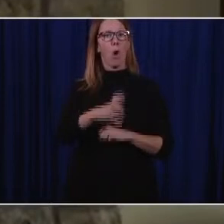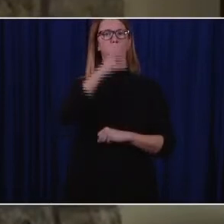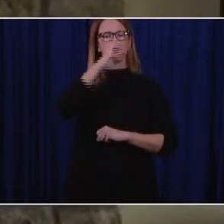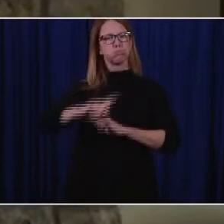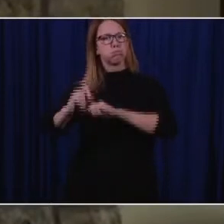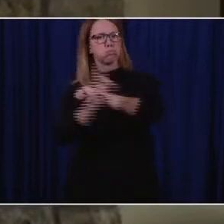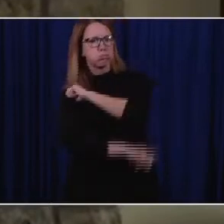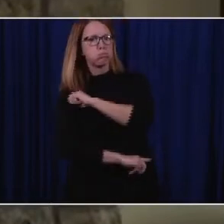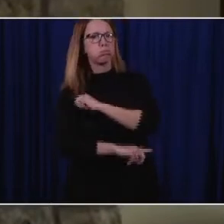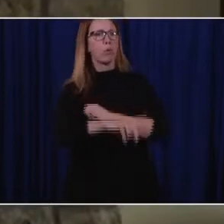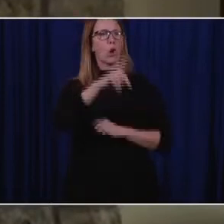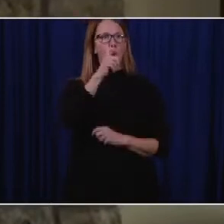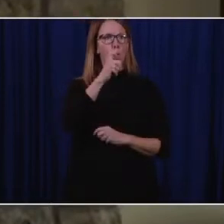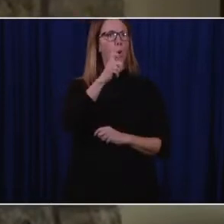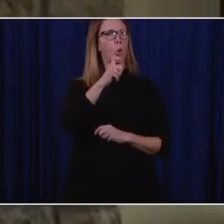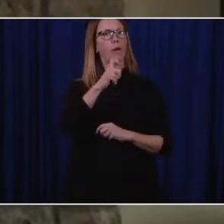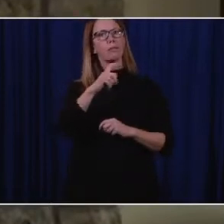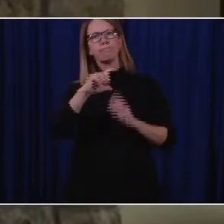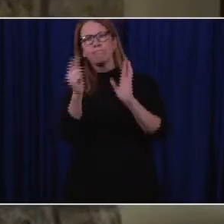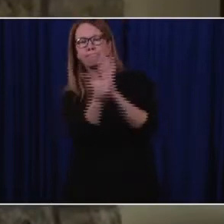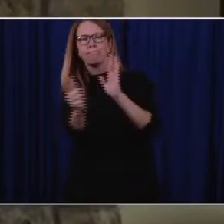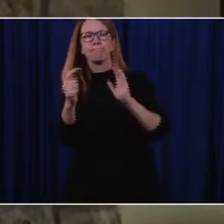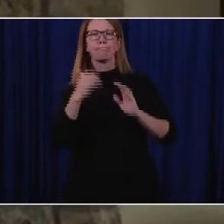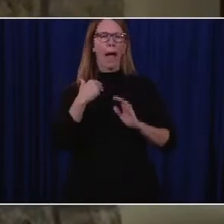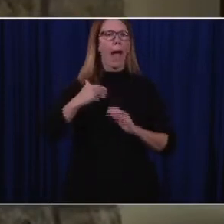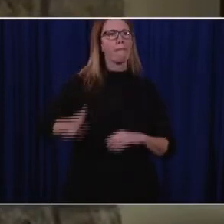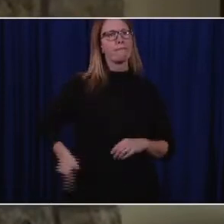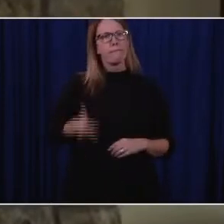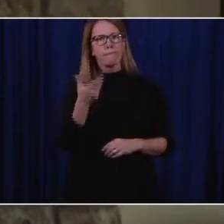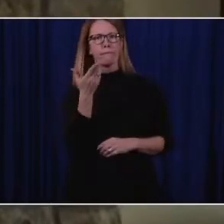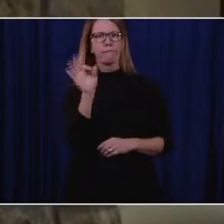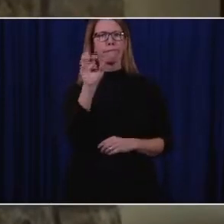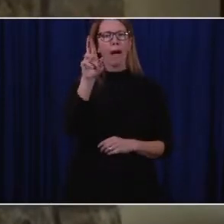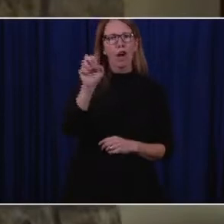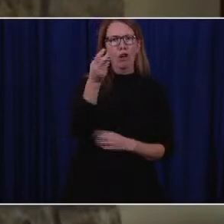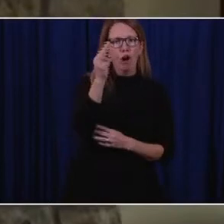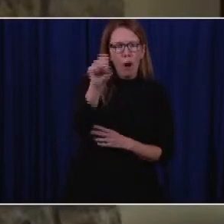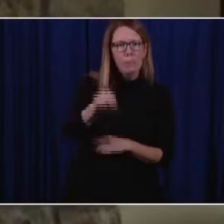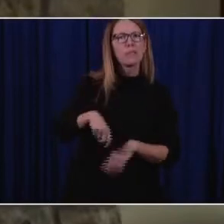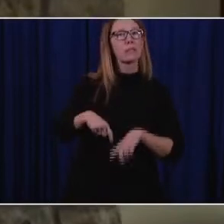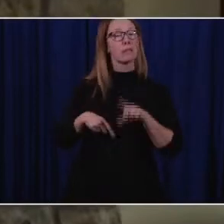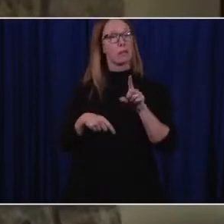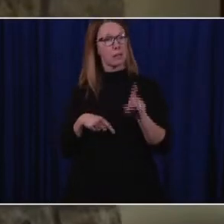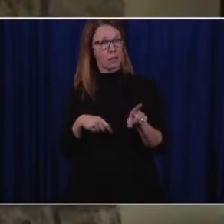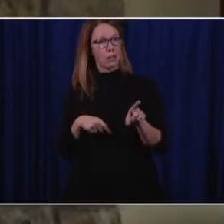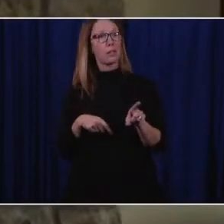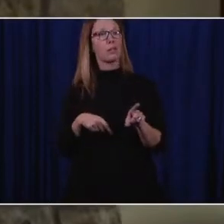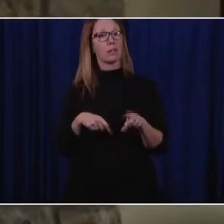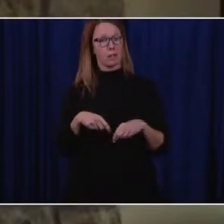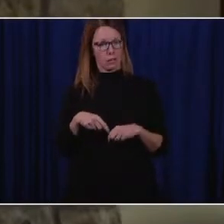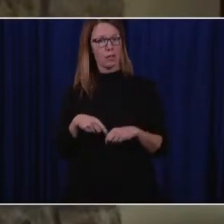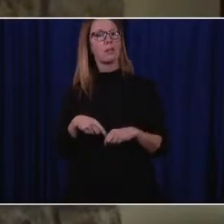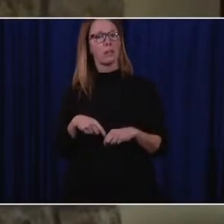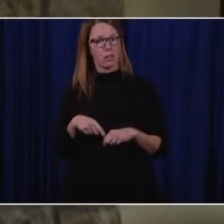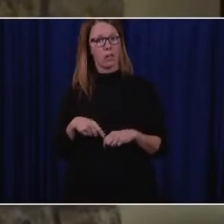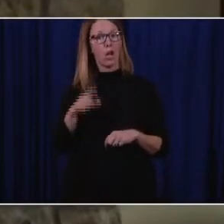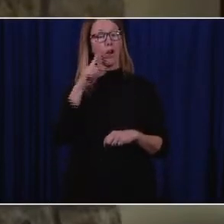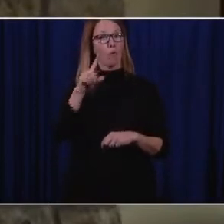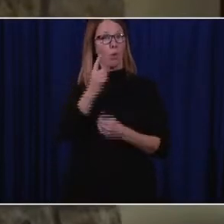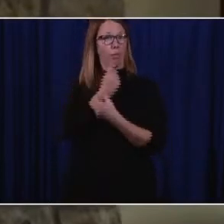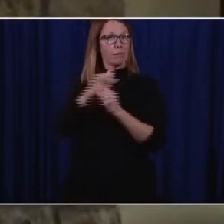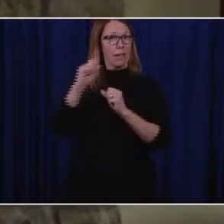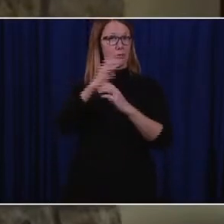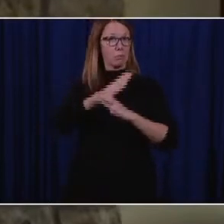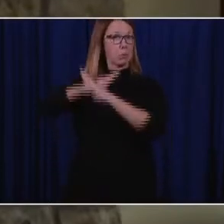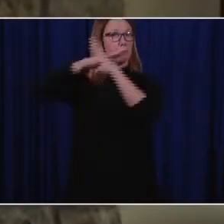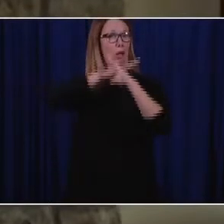those illegally in possession of firearms. Are you hoping the bill is pared down to those parts and lame duck and passed while leaving the safety protection orders